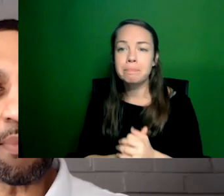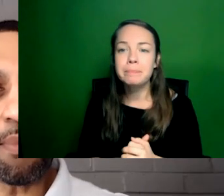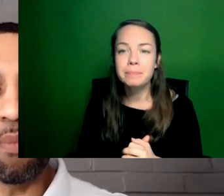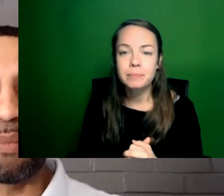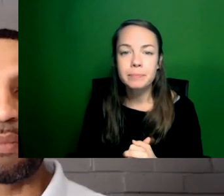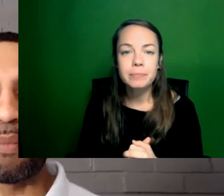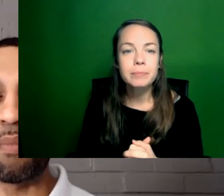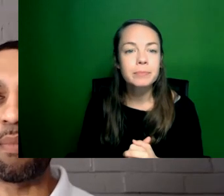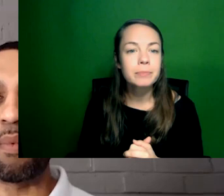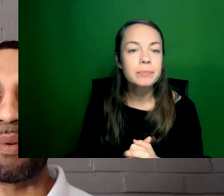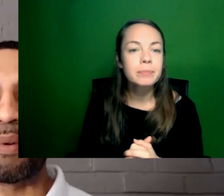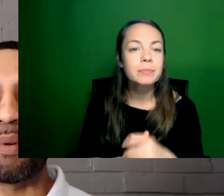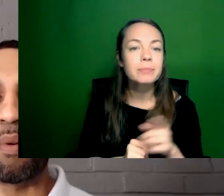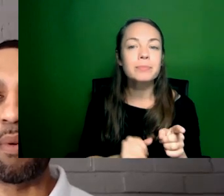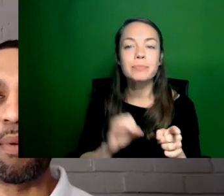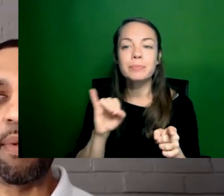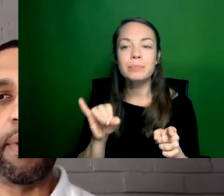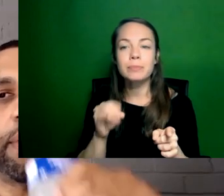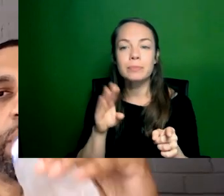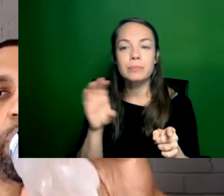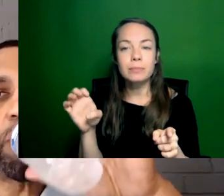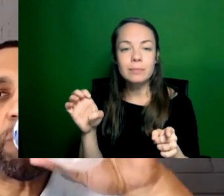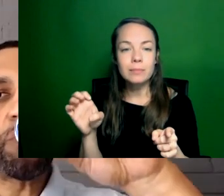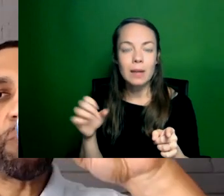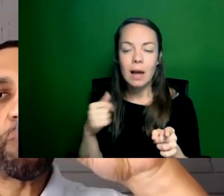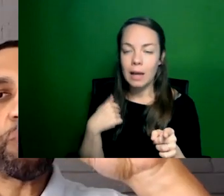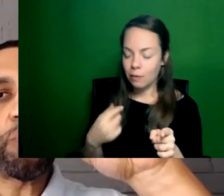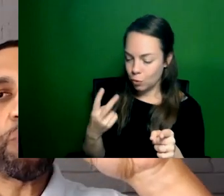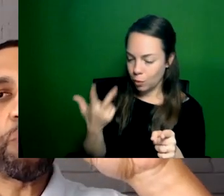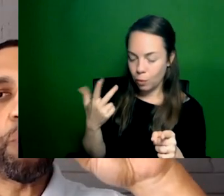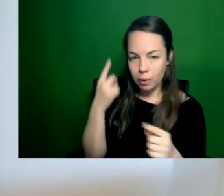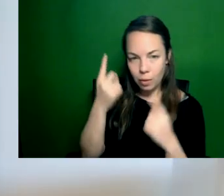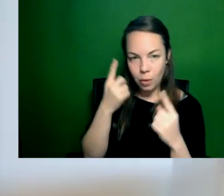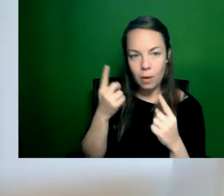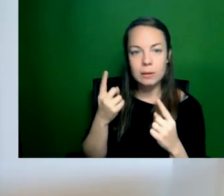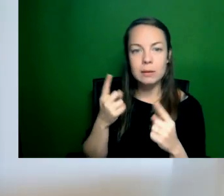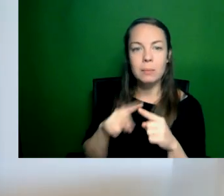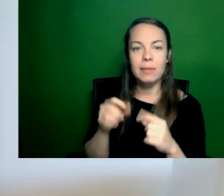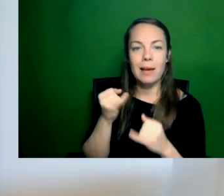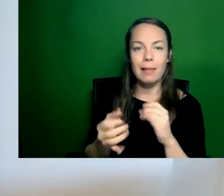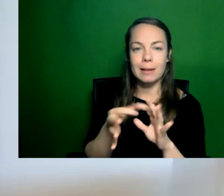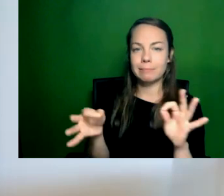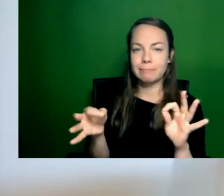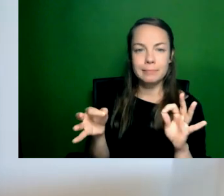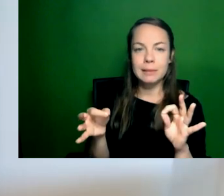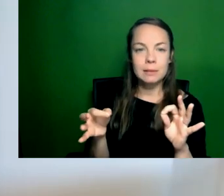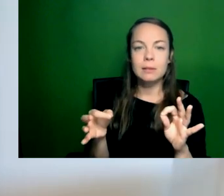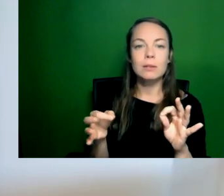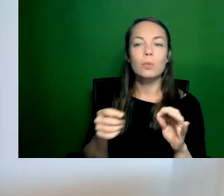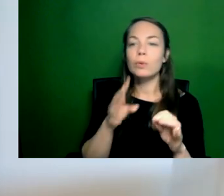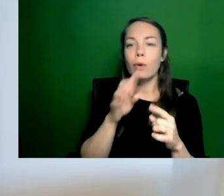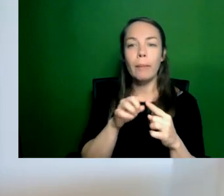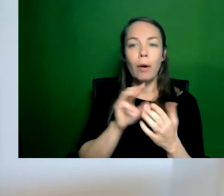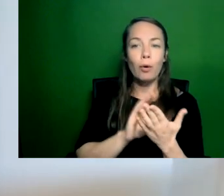That that last piece, I have 2-3 thoughts, but that last piece, always with curriculum writing and things